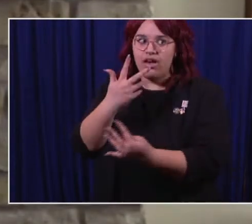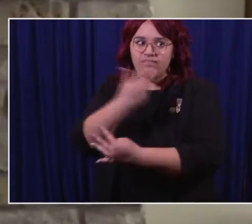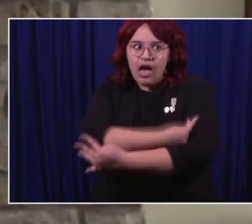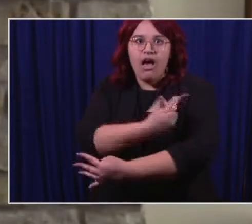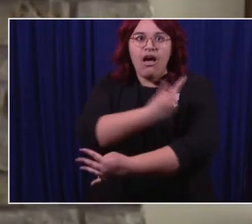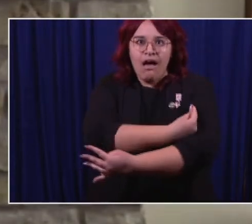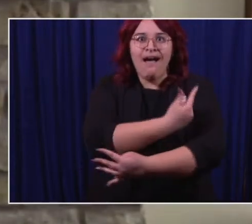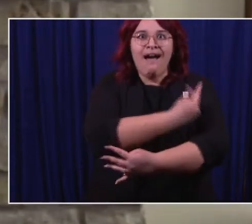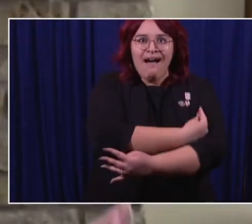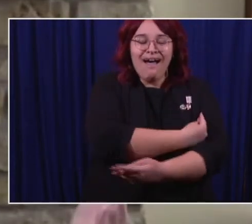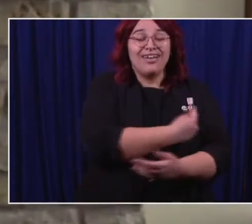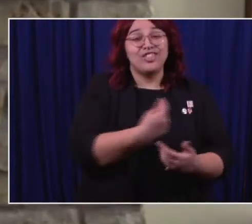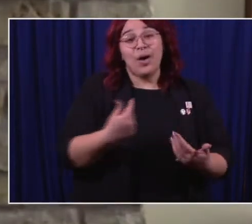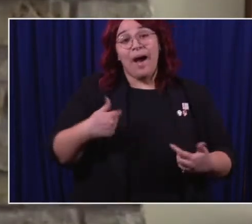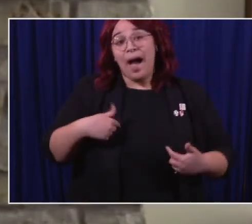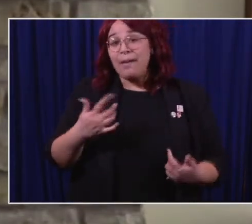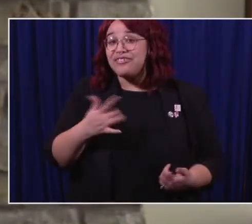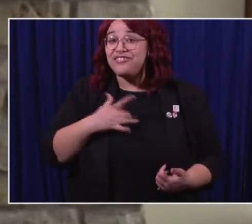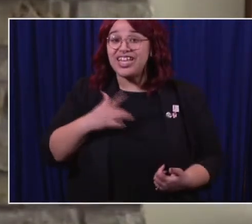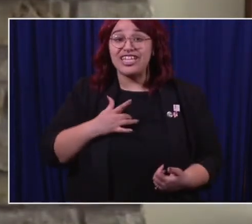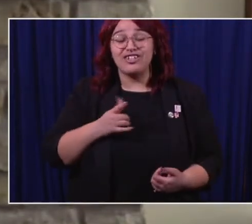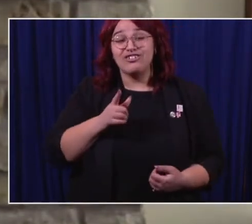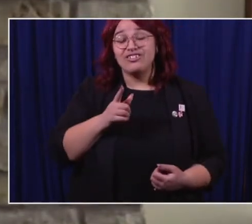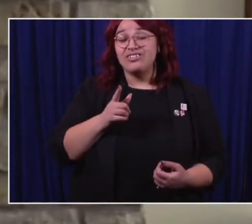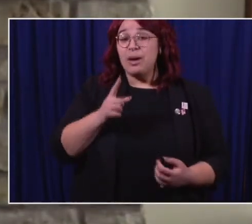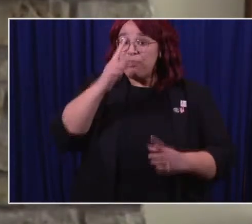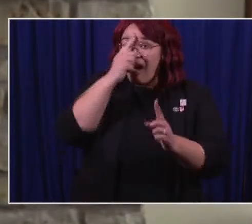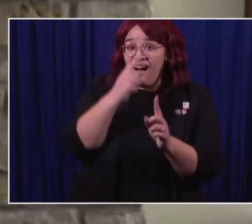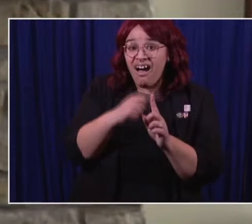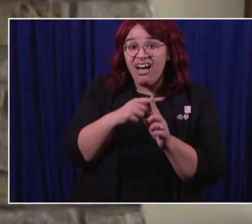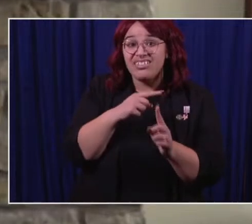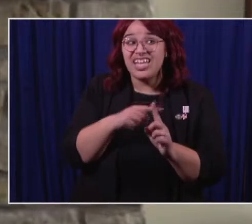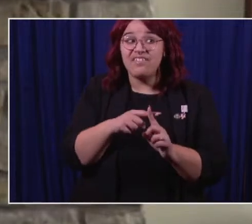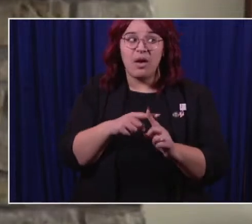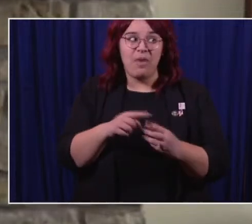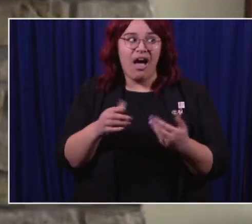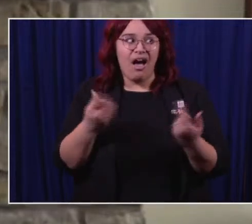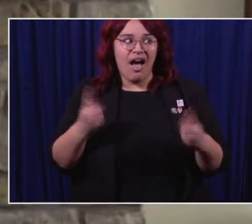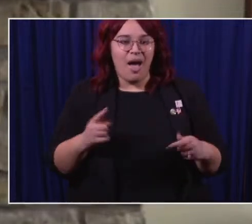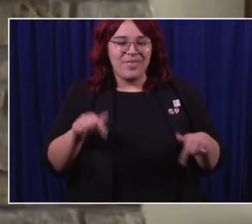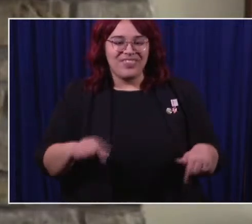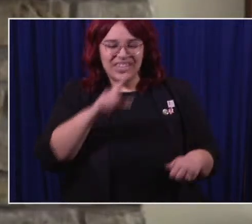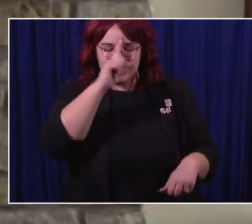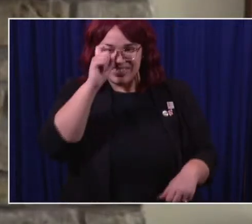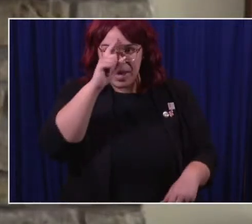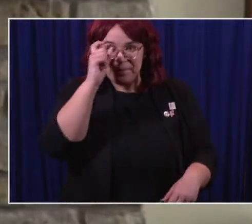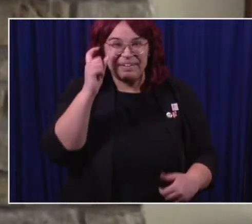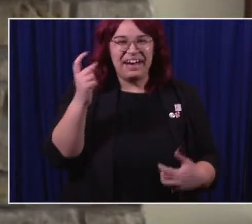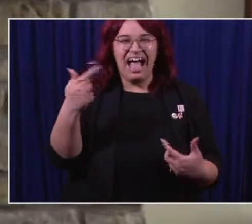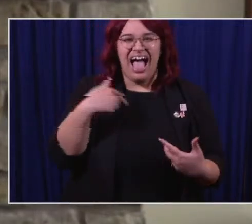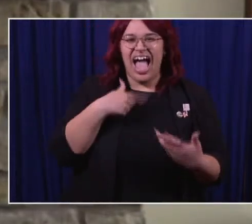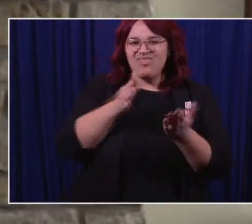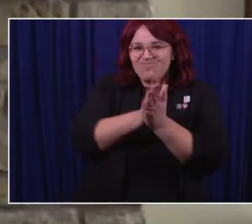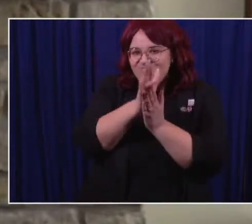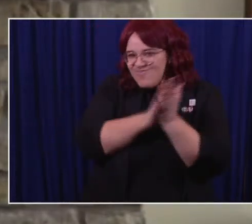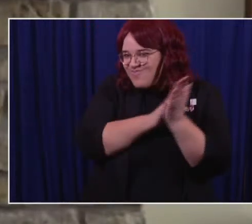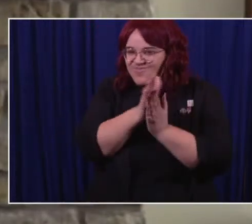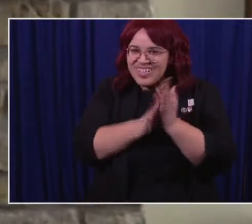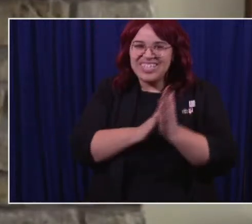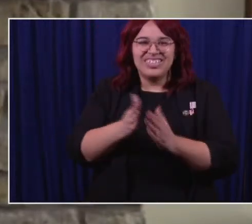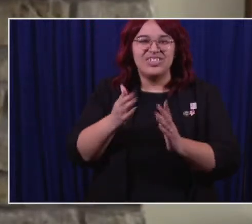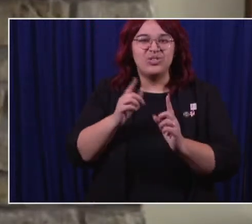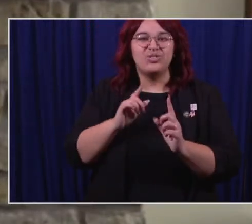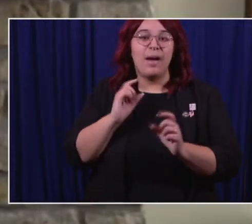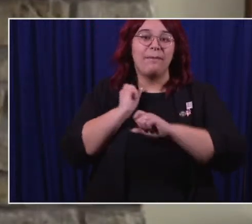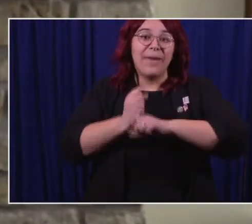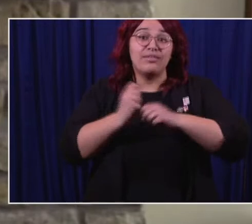summer. I'm very optimistic, and you know, myself planning on going to some baseball games and doing some other